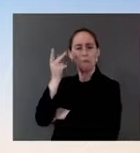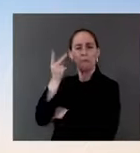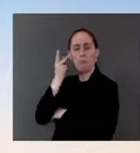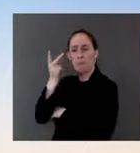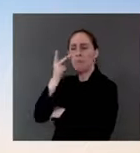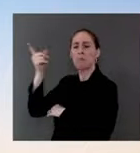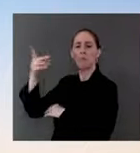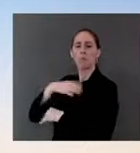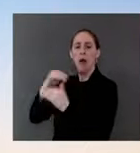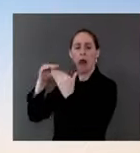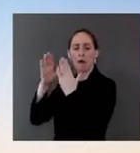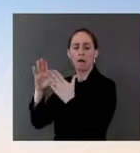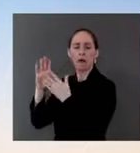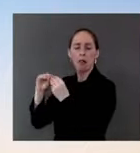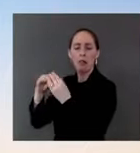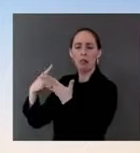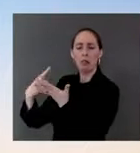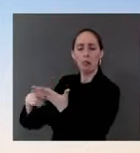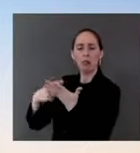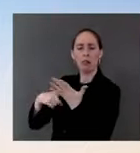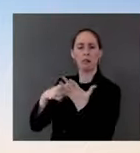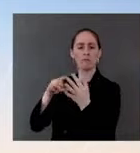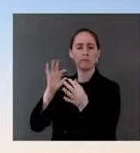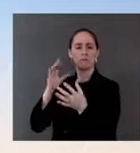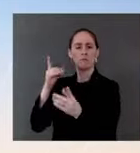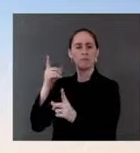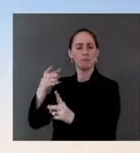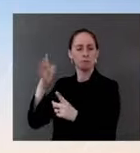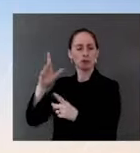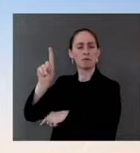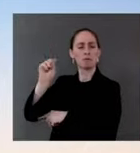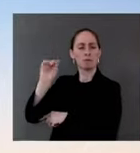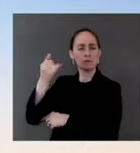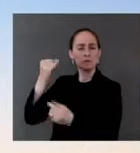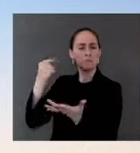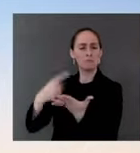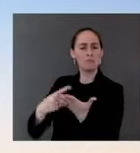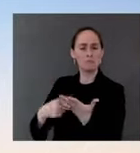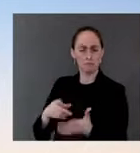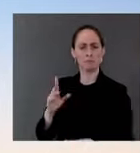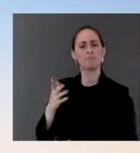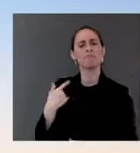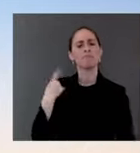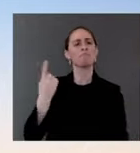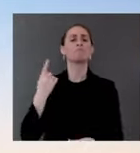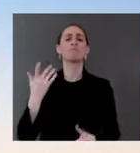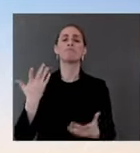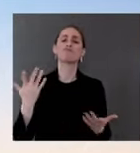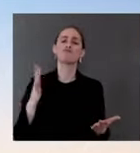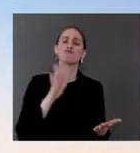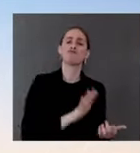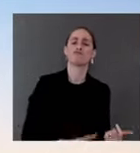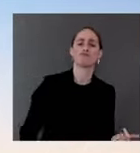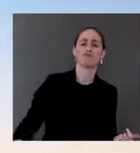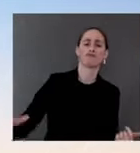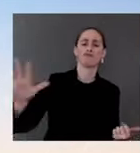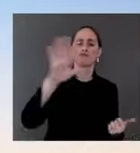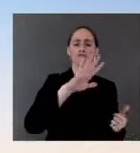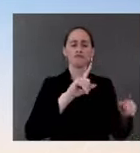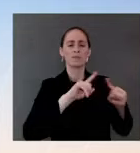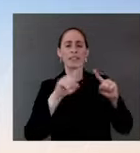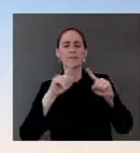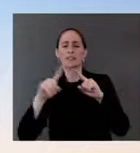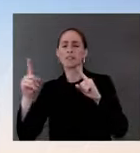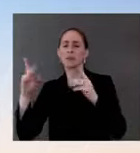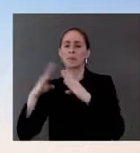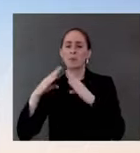But more broadly, if the feeling among communities and law enforcement groups is that things are getting worse and not